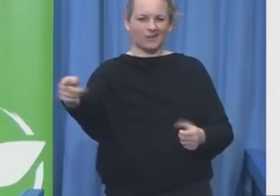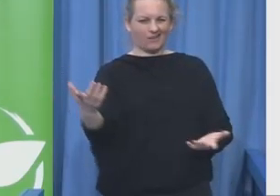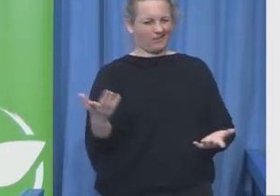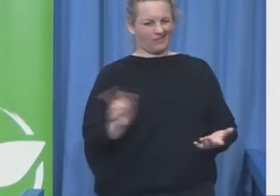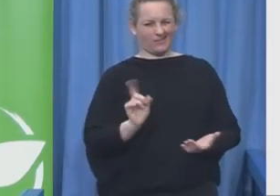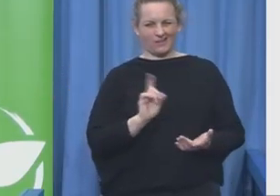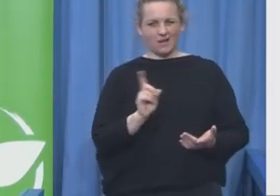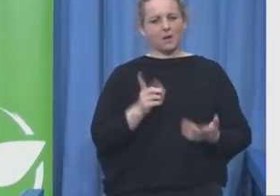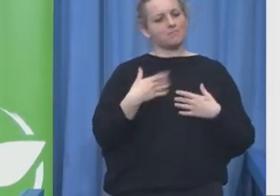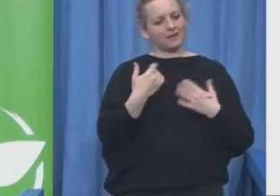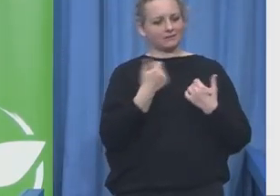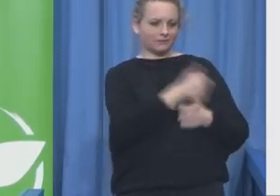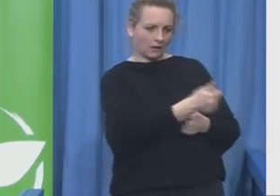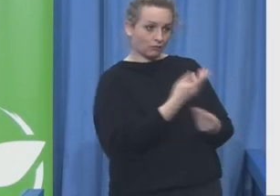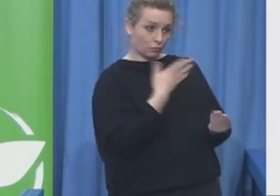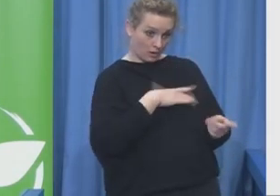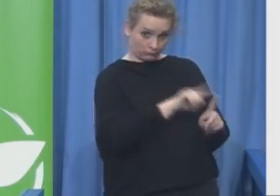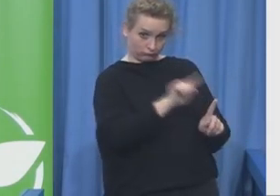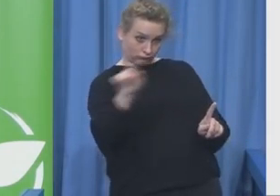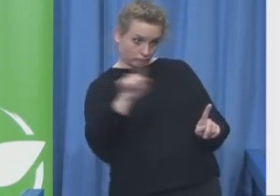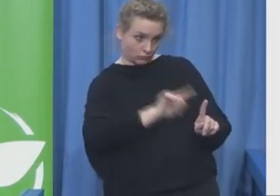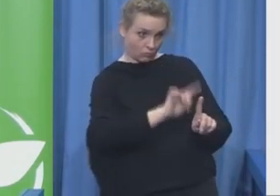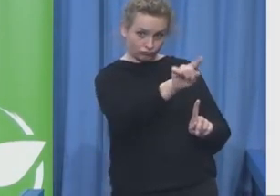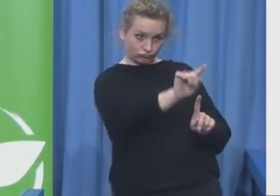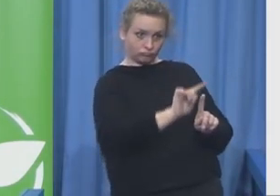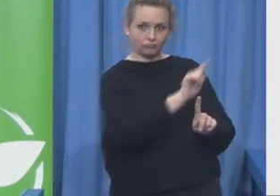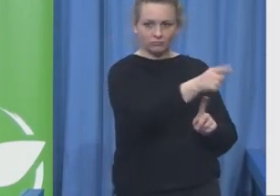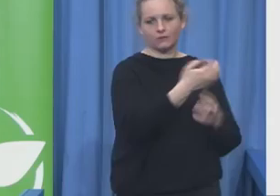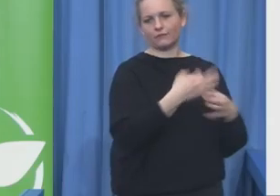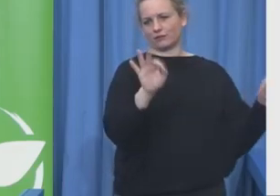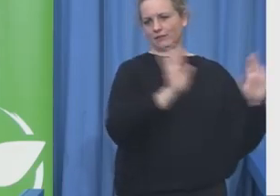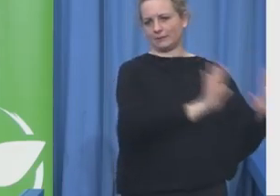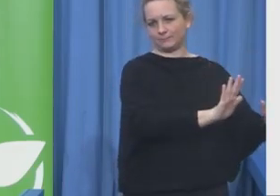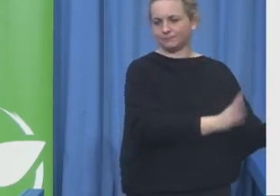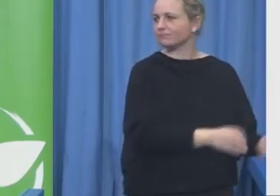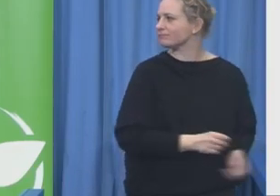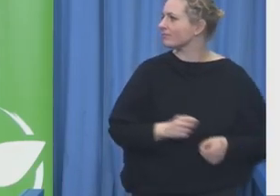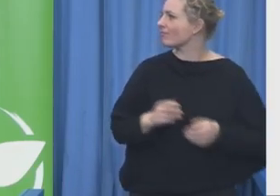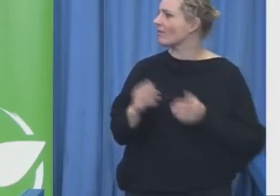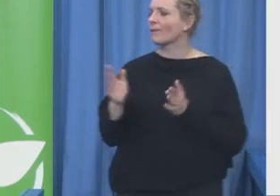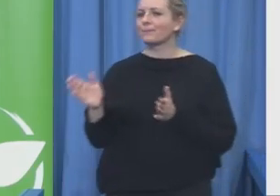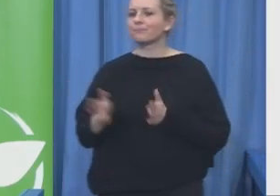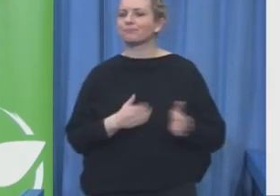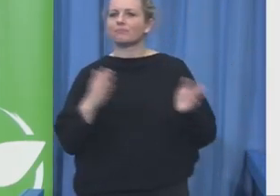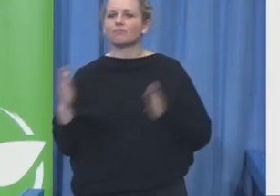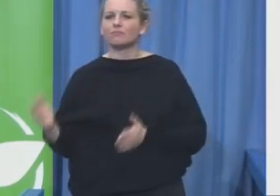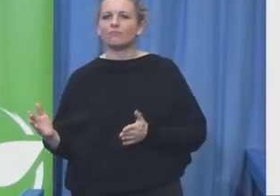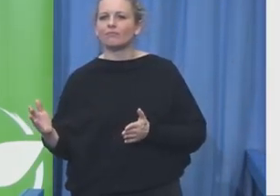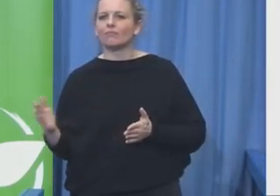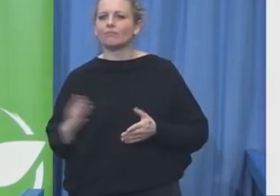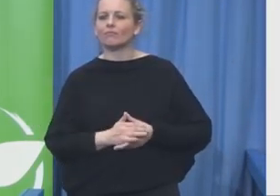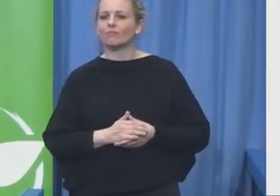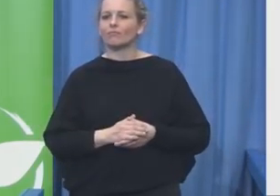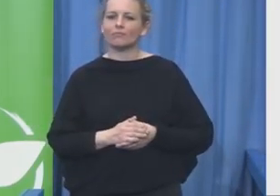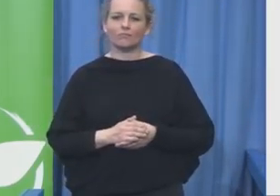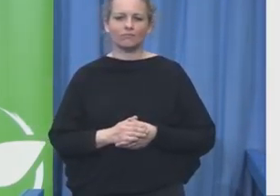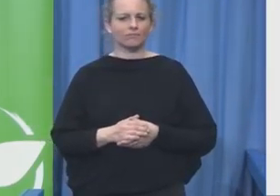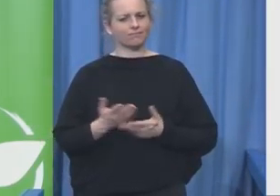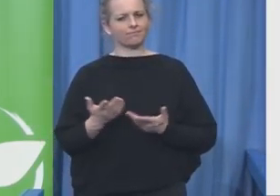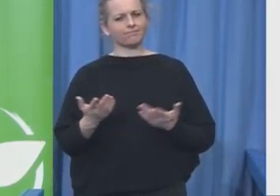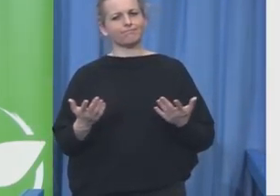International, we use what we call the quality of life. So we have one tool which is called Scopio, which measures